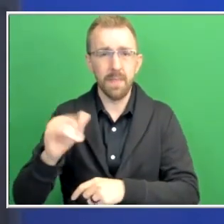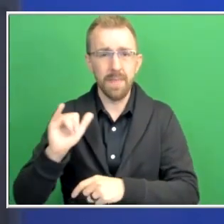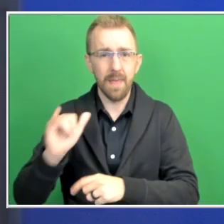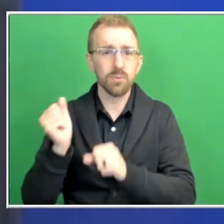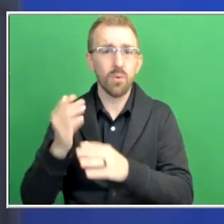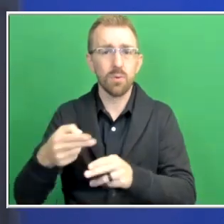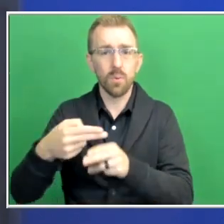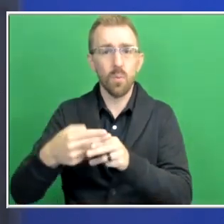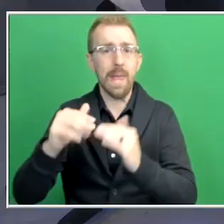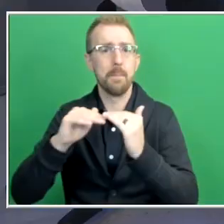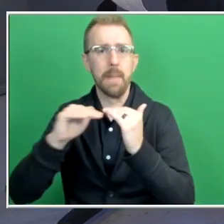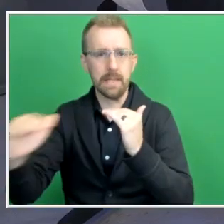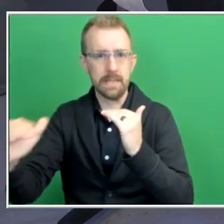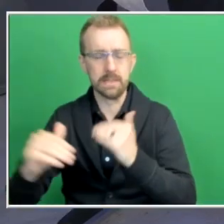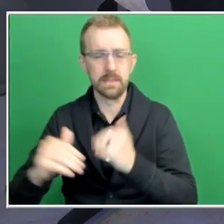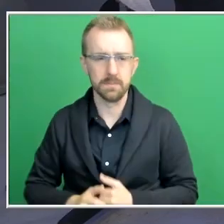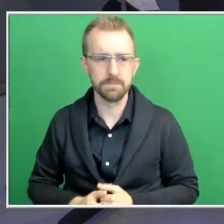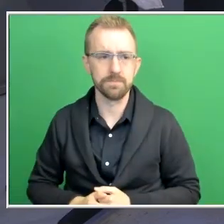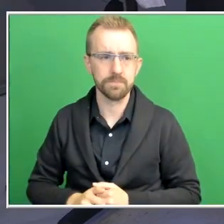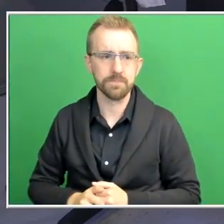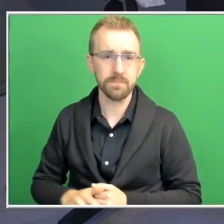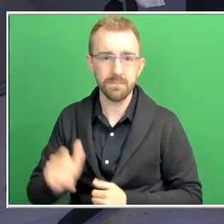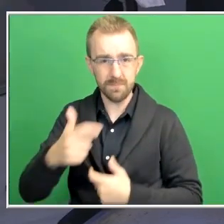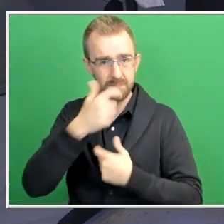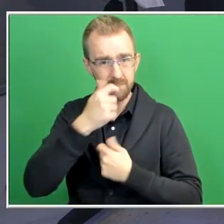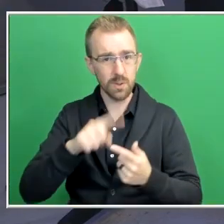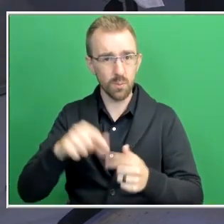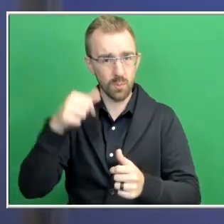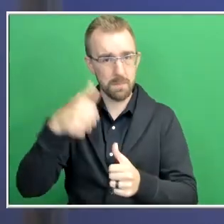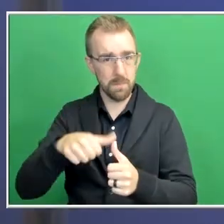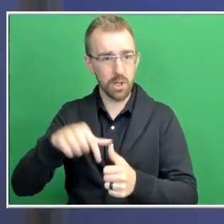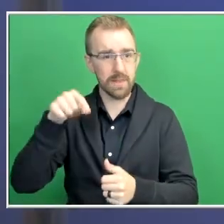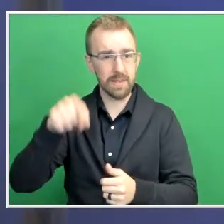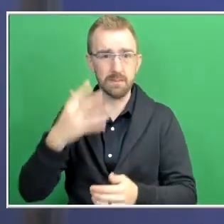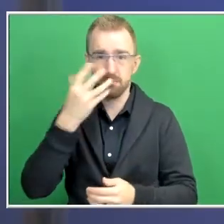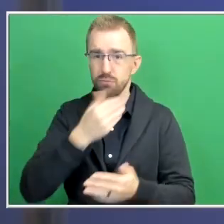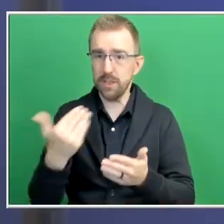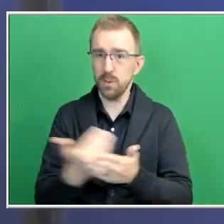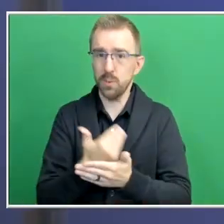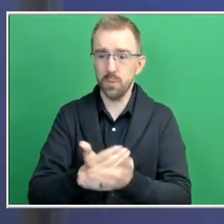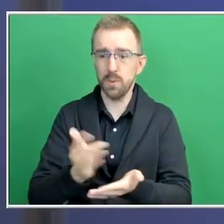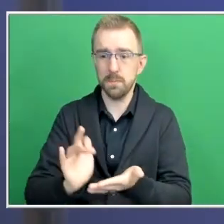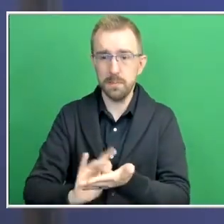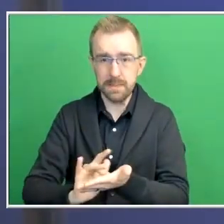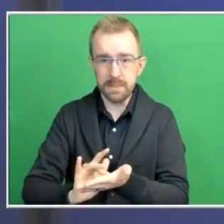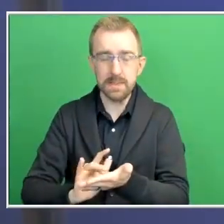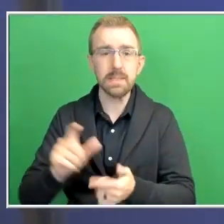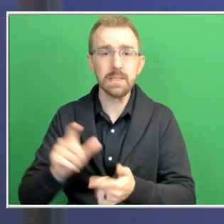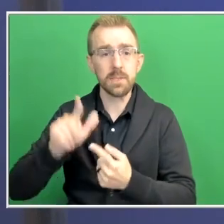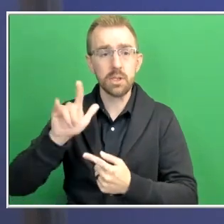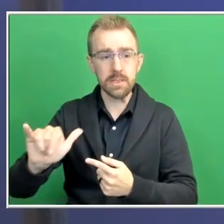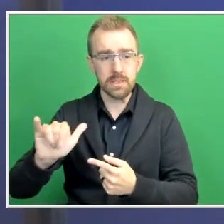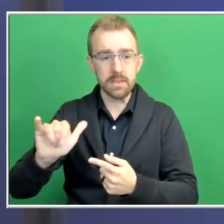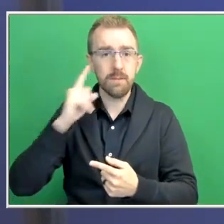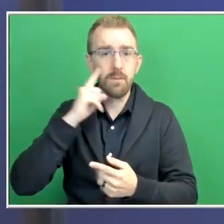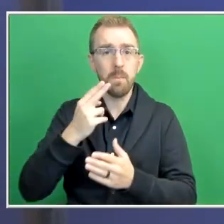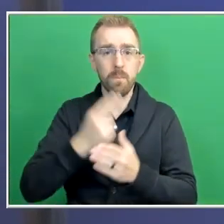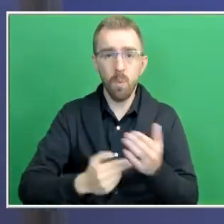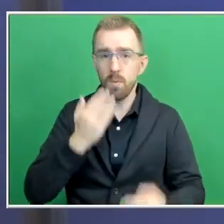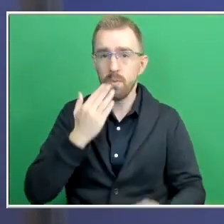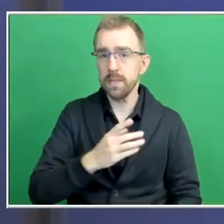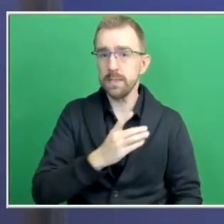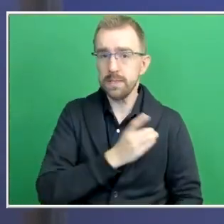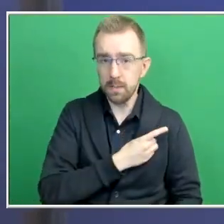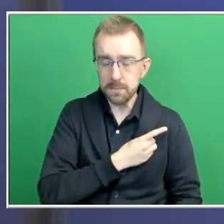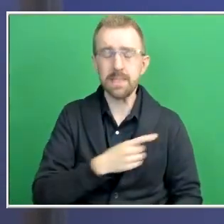maintenance. Okay. Right, and it's fascinating to remember that these are fairly new medications, especially indicated for both diabetes, but then separate